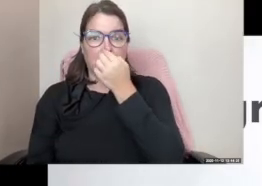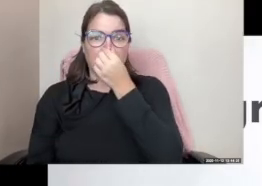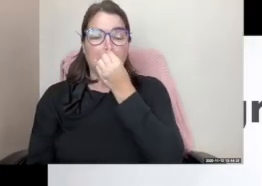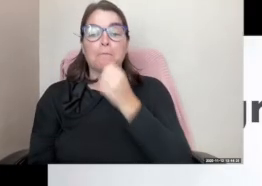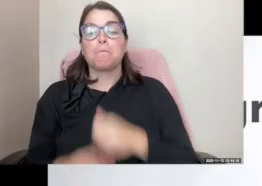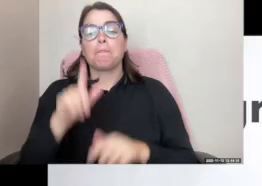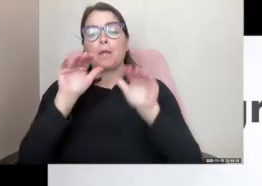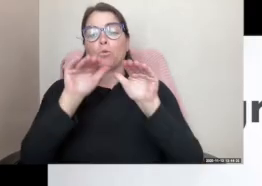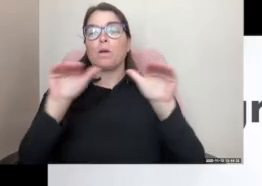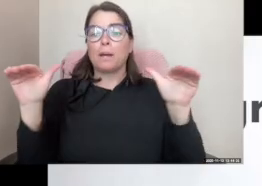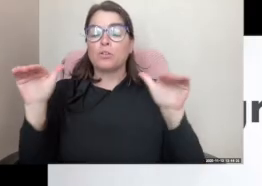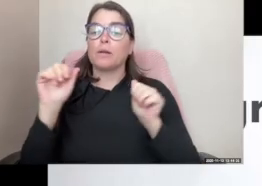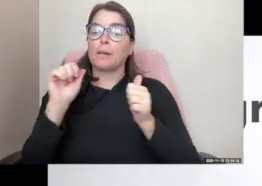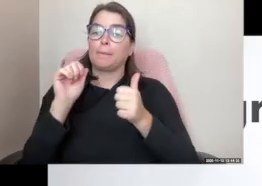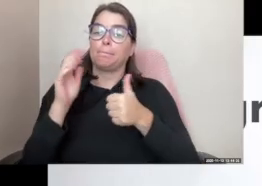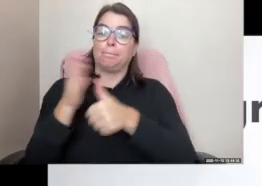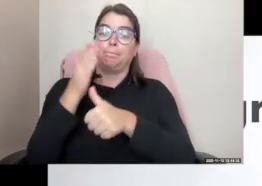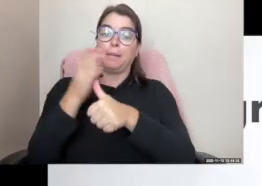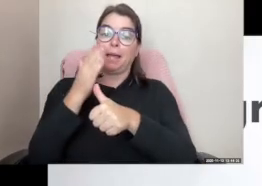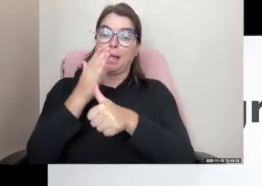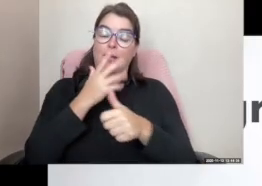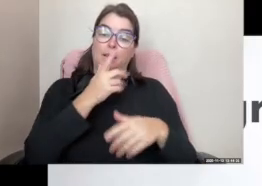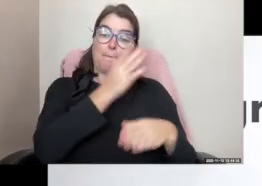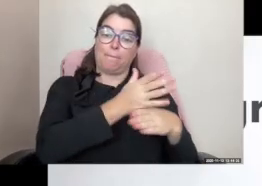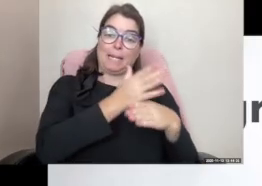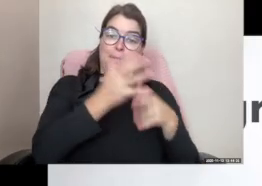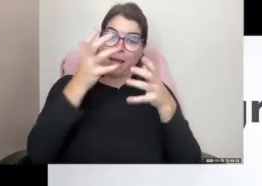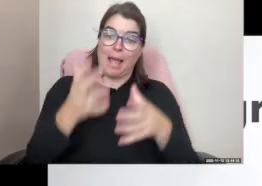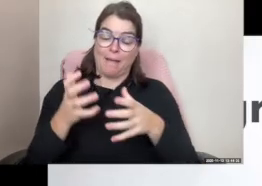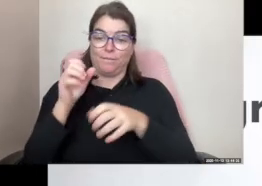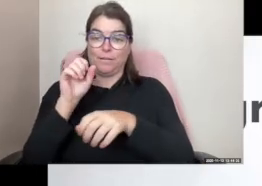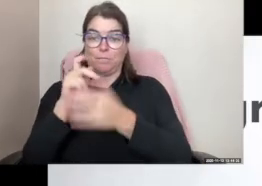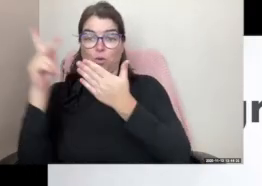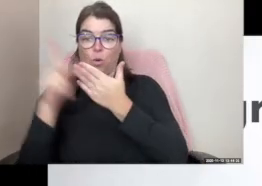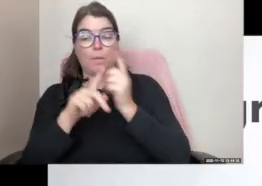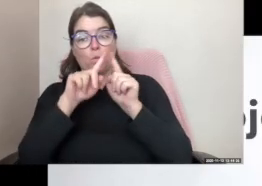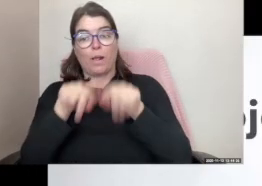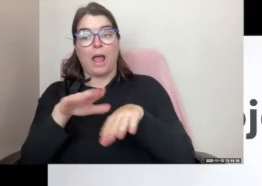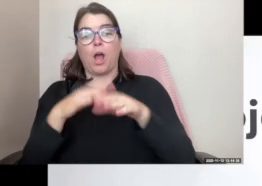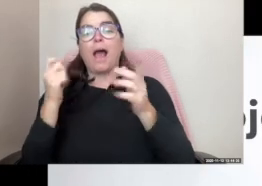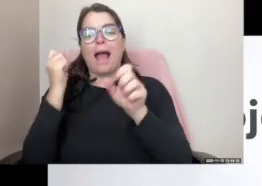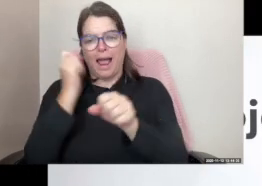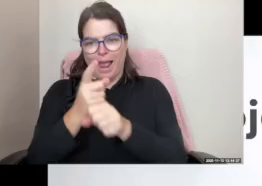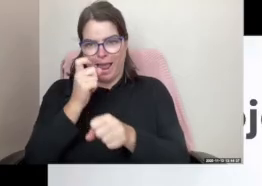technology, cleaning the air, and addressing climate change. But there's much more we need to do.